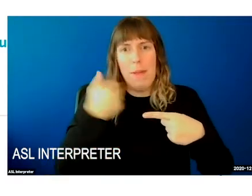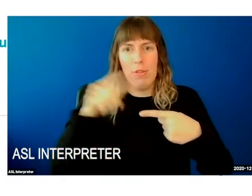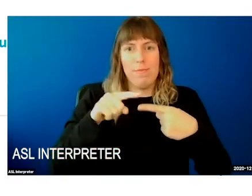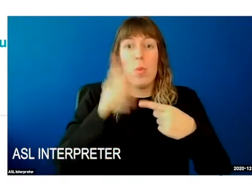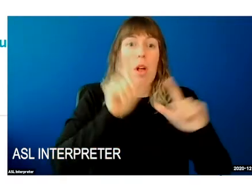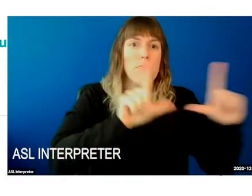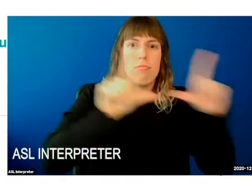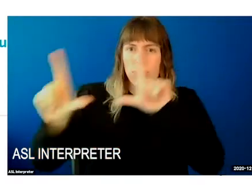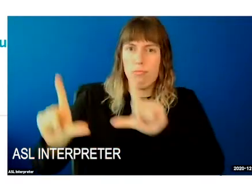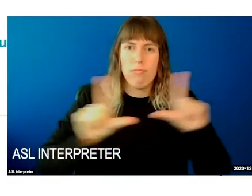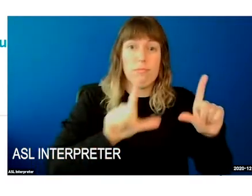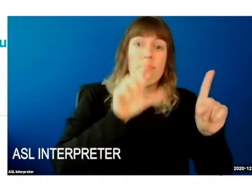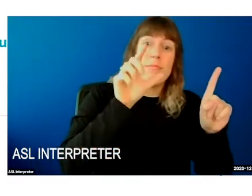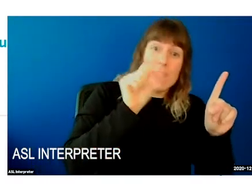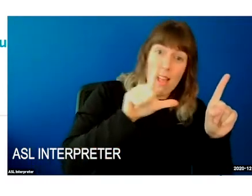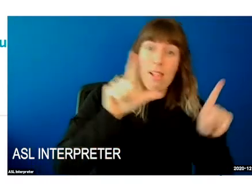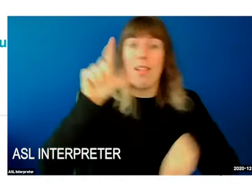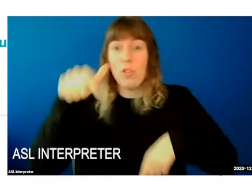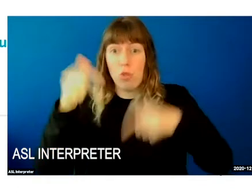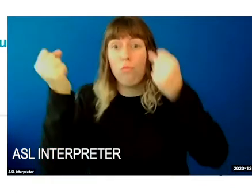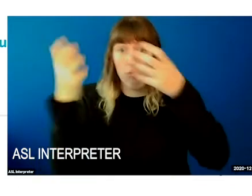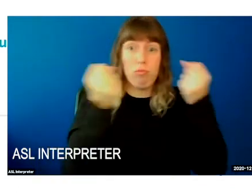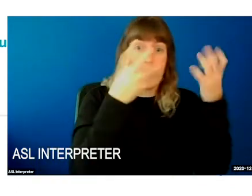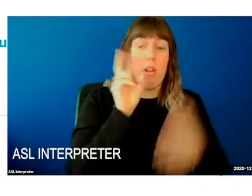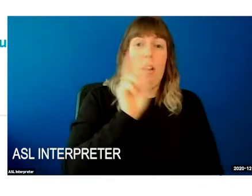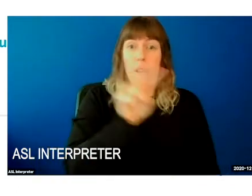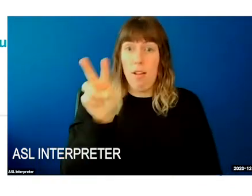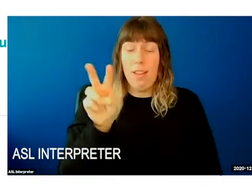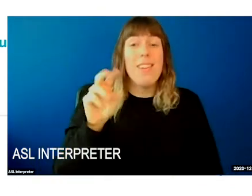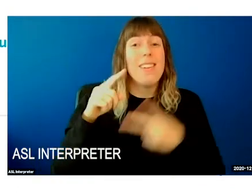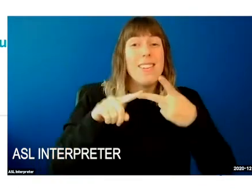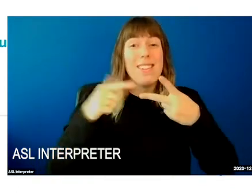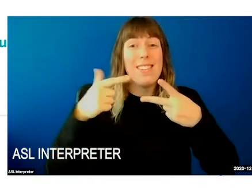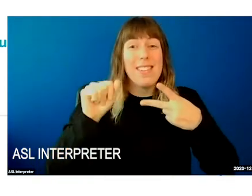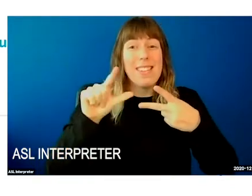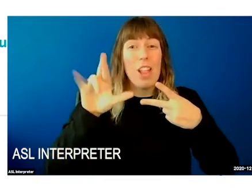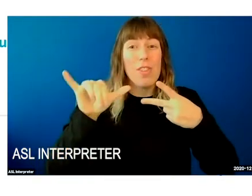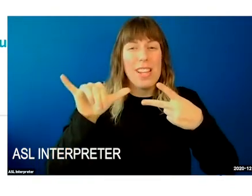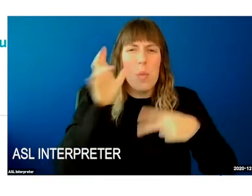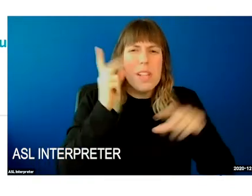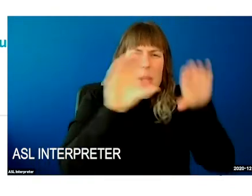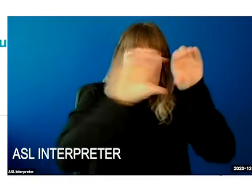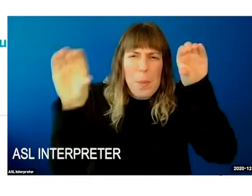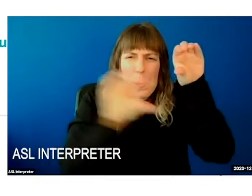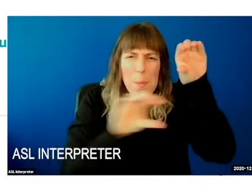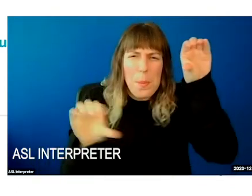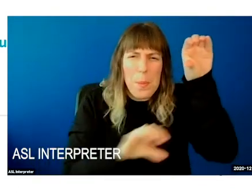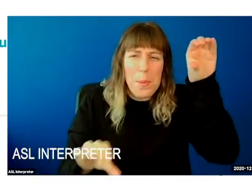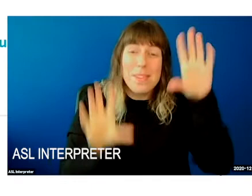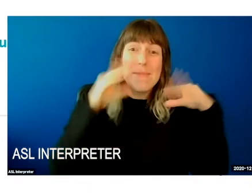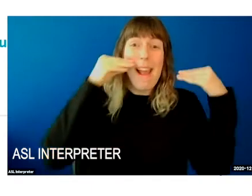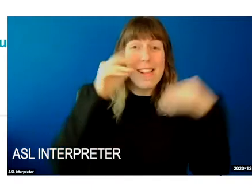you will see both the ASL and LSQ interpreters. If you watch in gallery view, you'll see a lot of